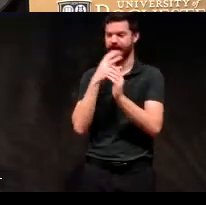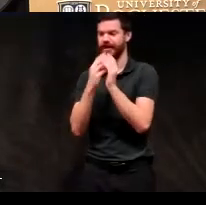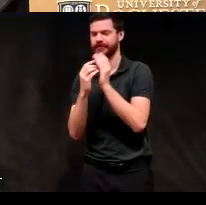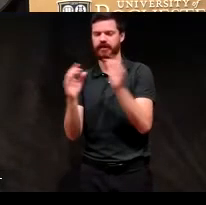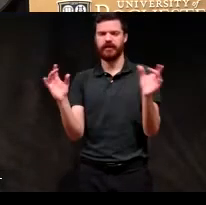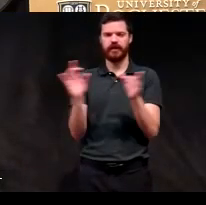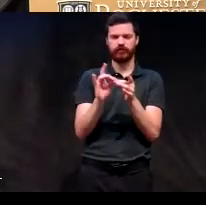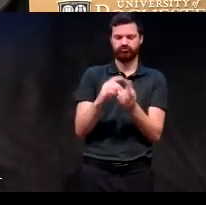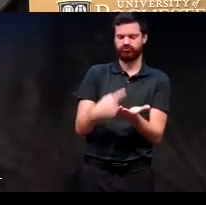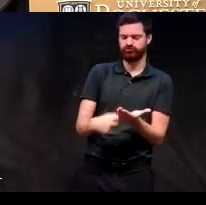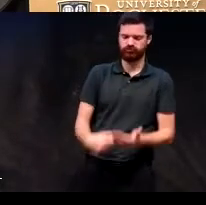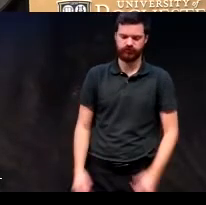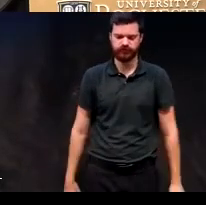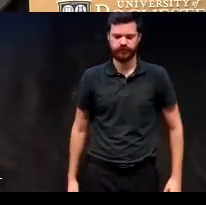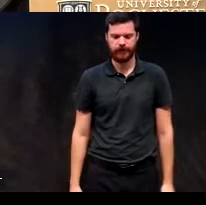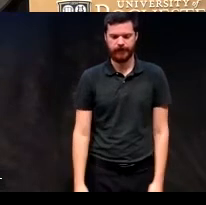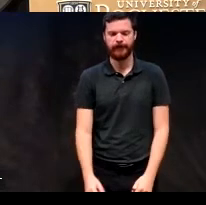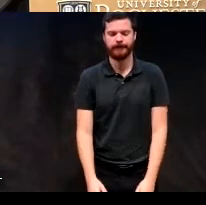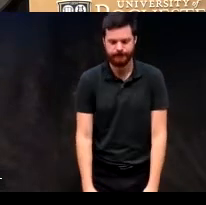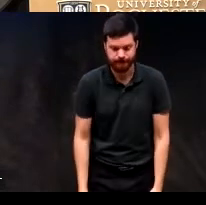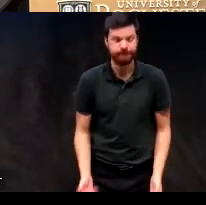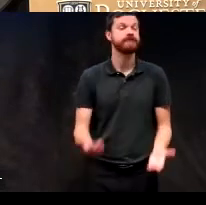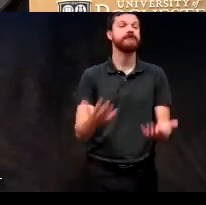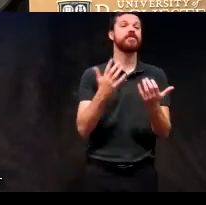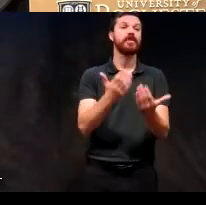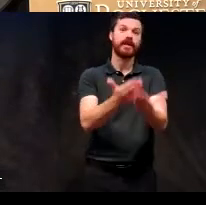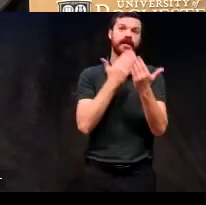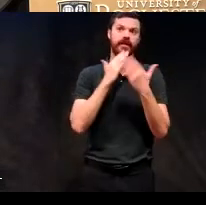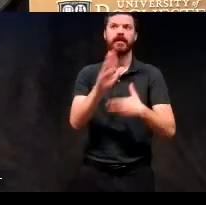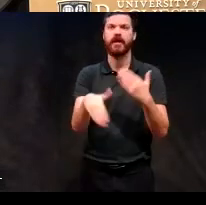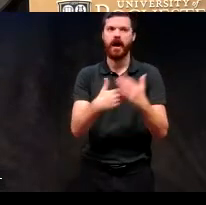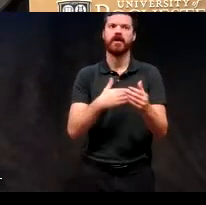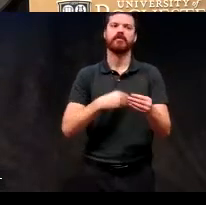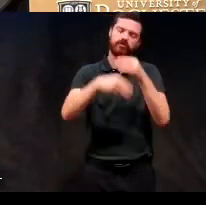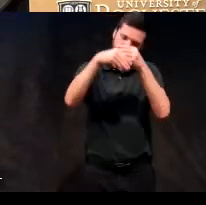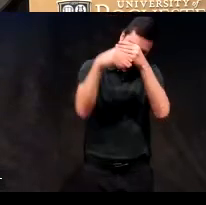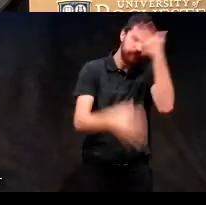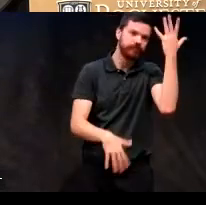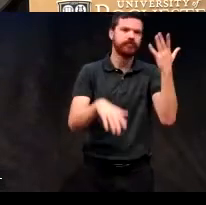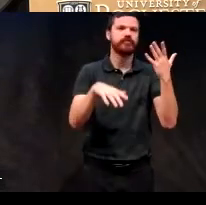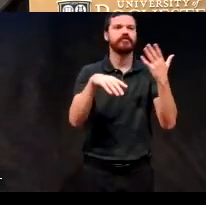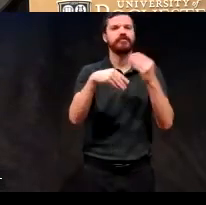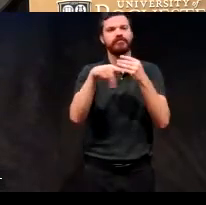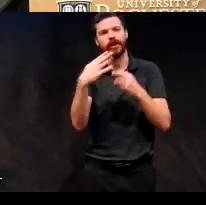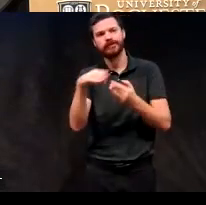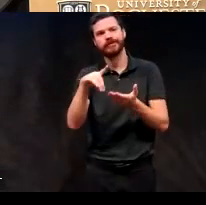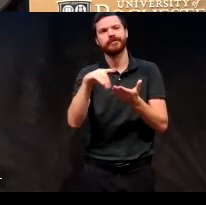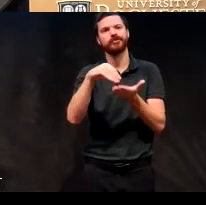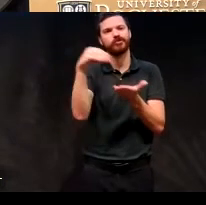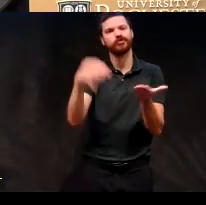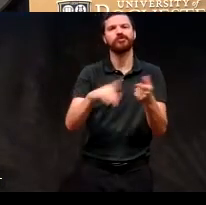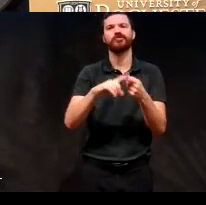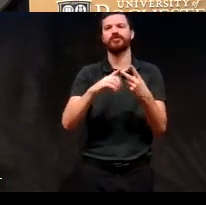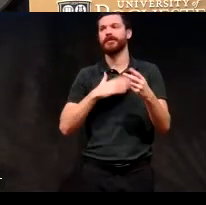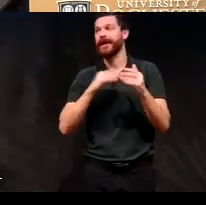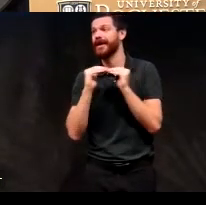outside. So just want to thank all my numerous doctoral students and colleagues who work with me on